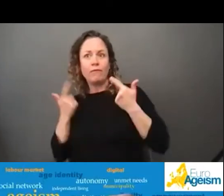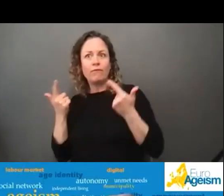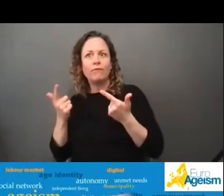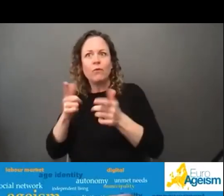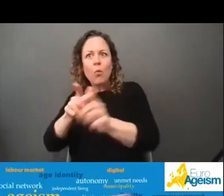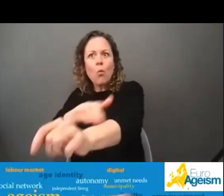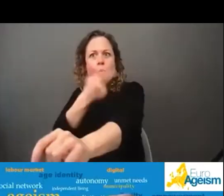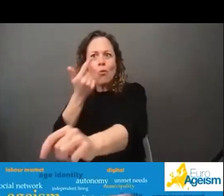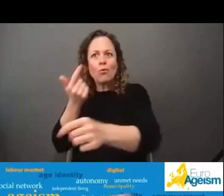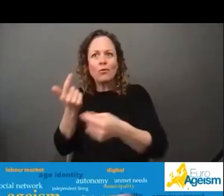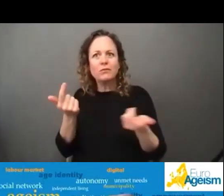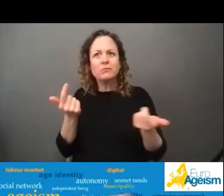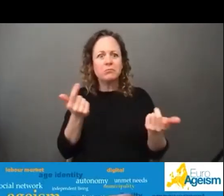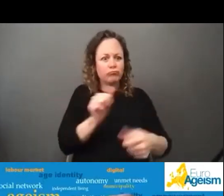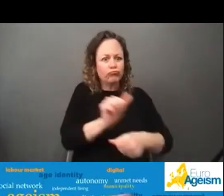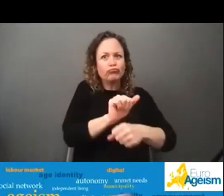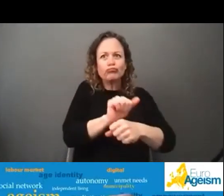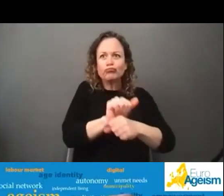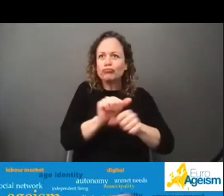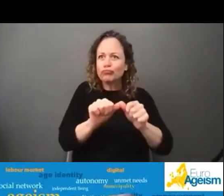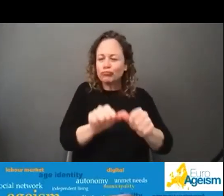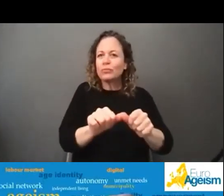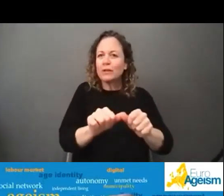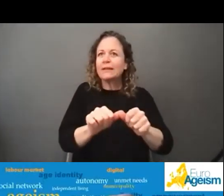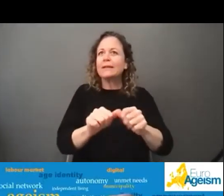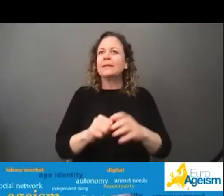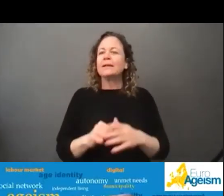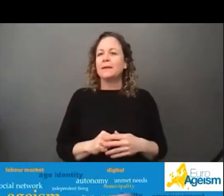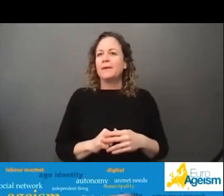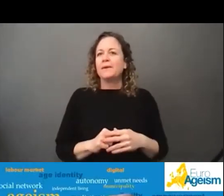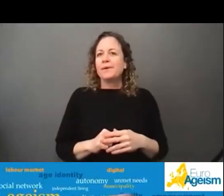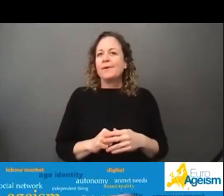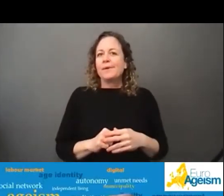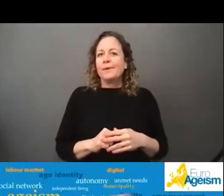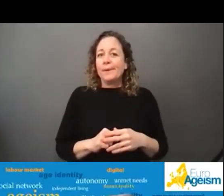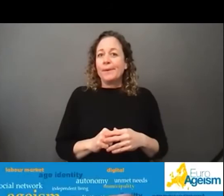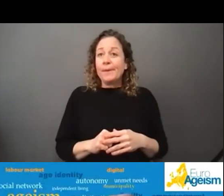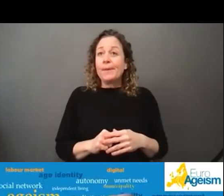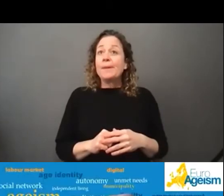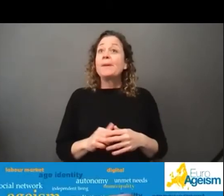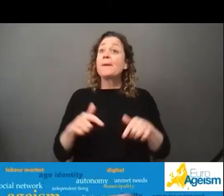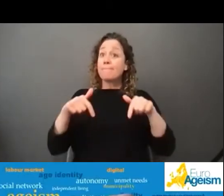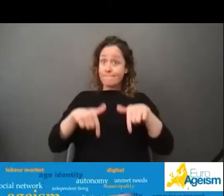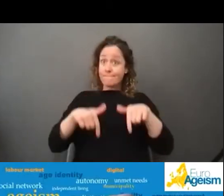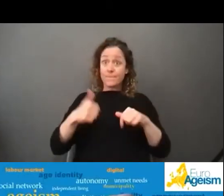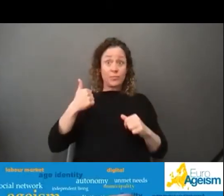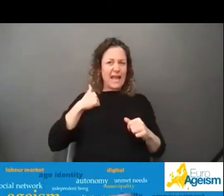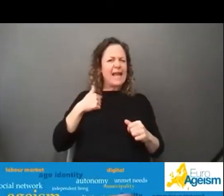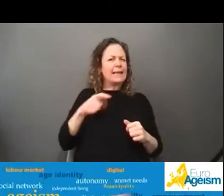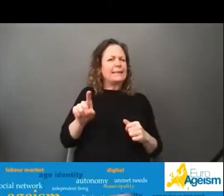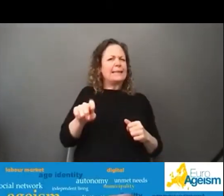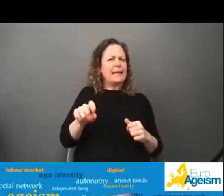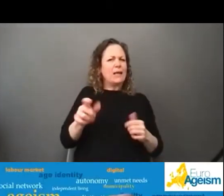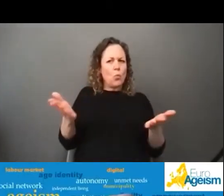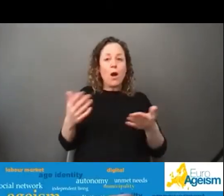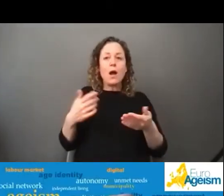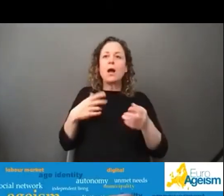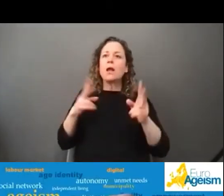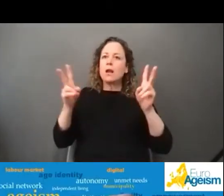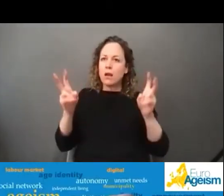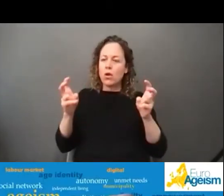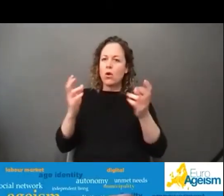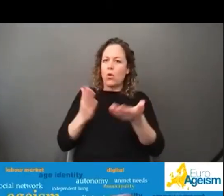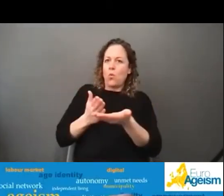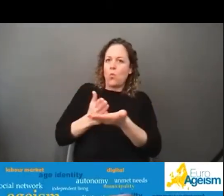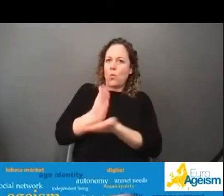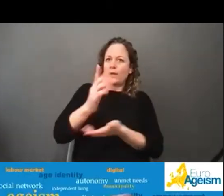run rate. In Canada, there's no specific right to work provision within the Charter of Rights of